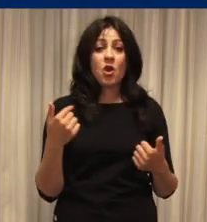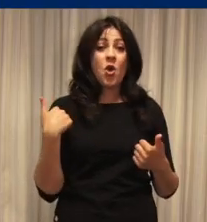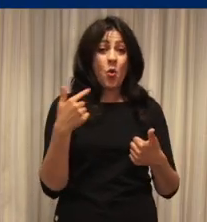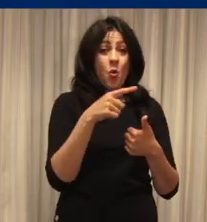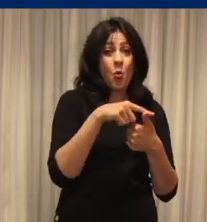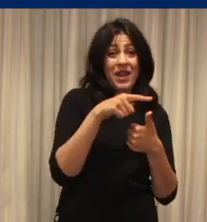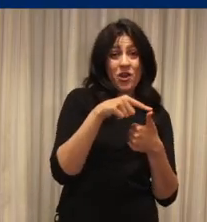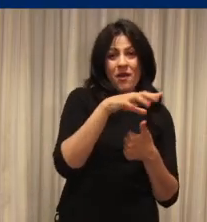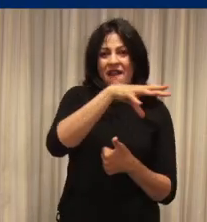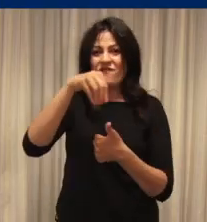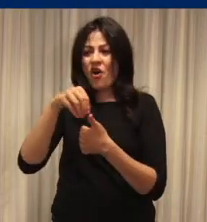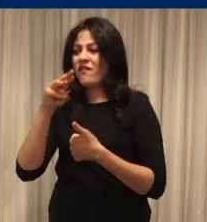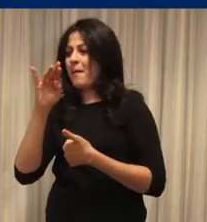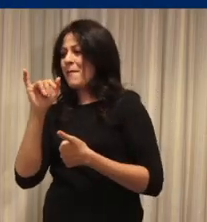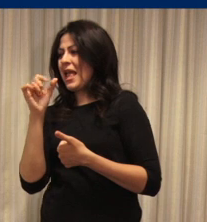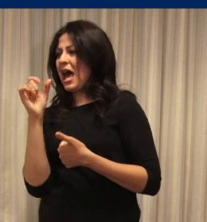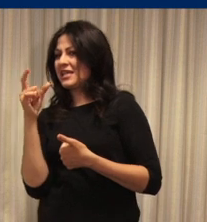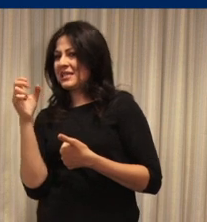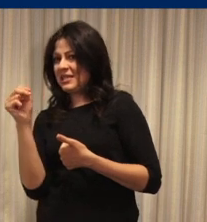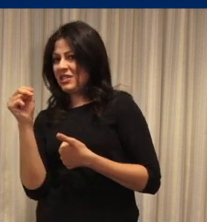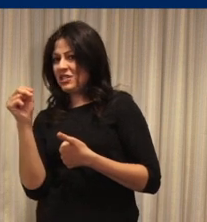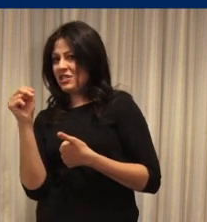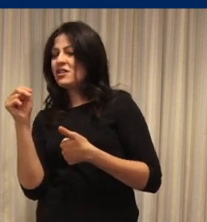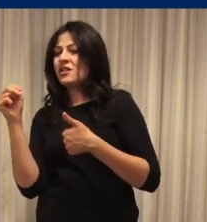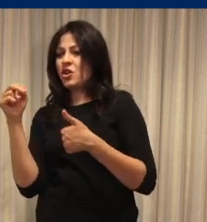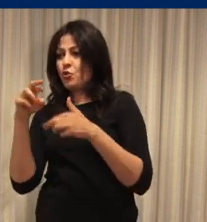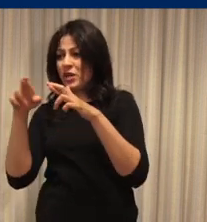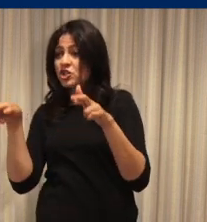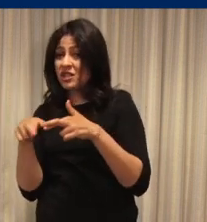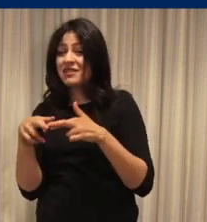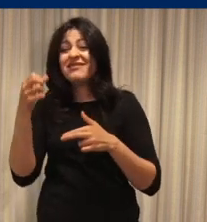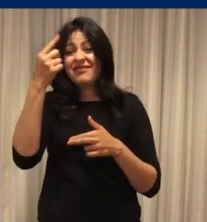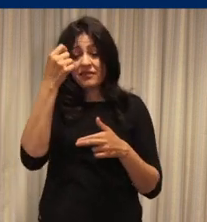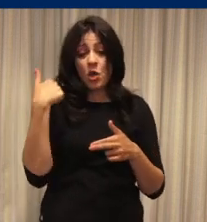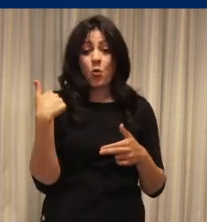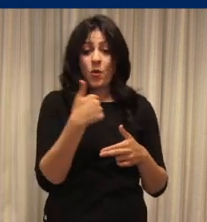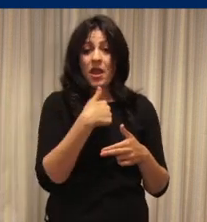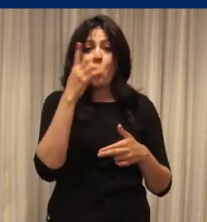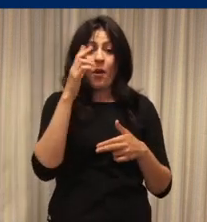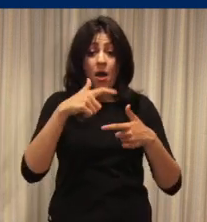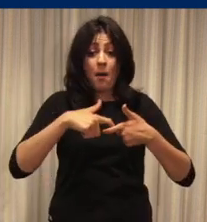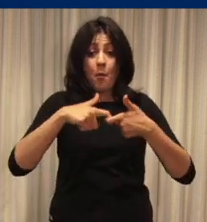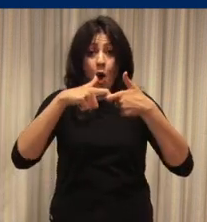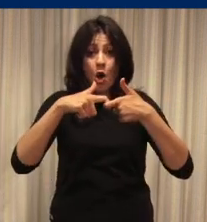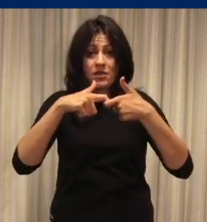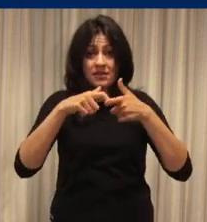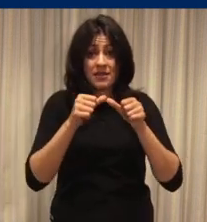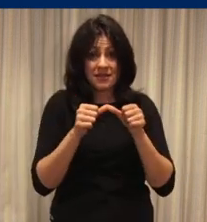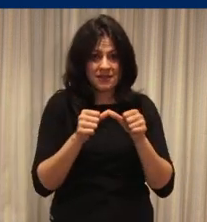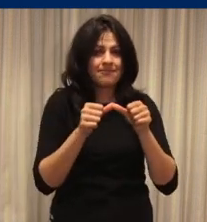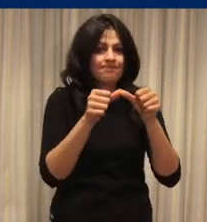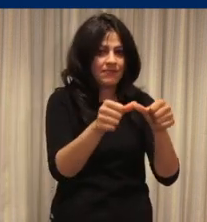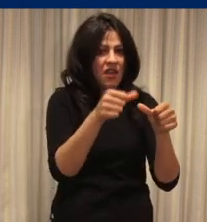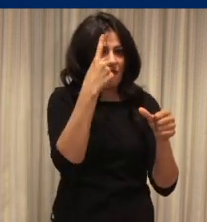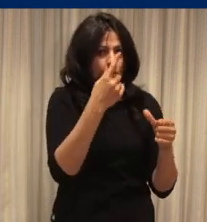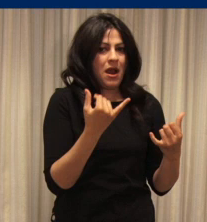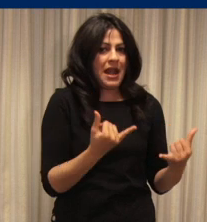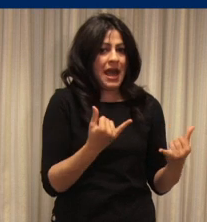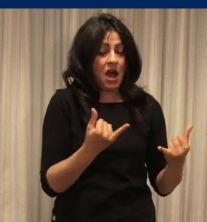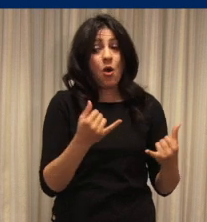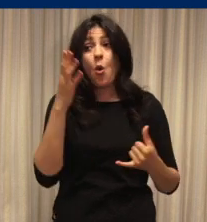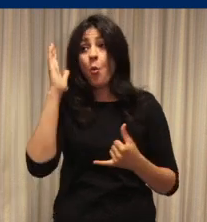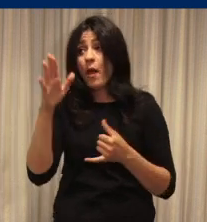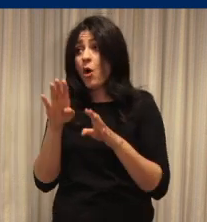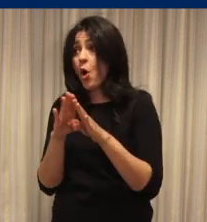member of, will remain on pause and will not move into phase 1 reopening tomorrow,